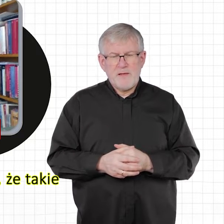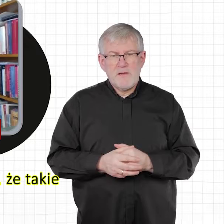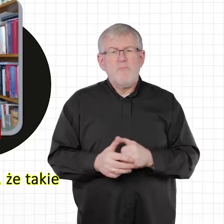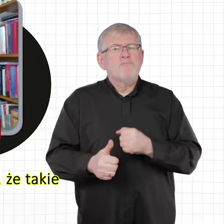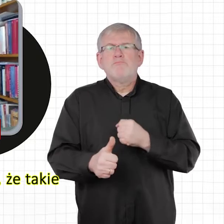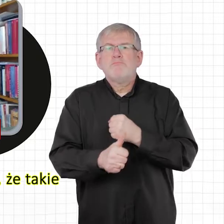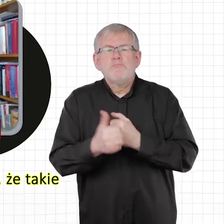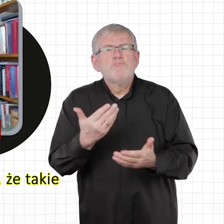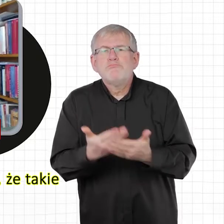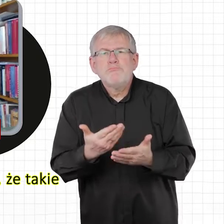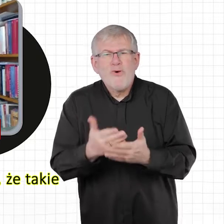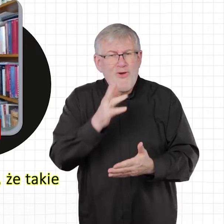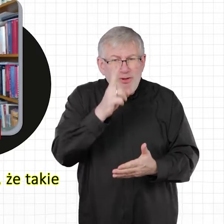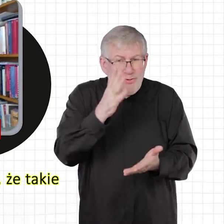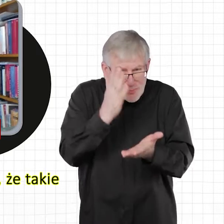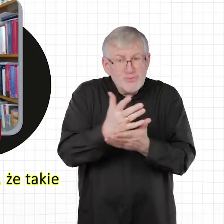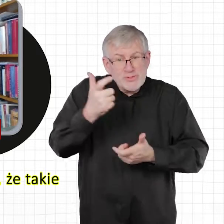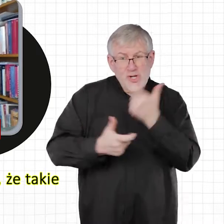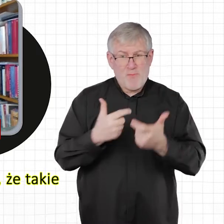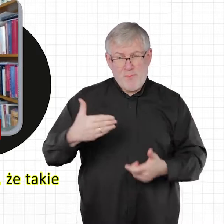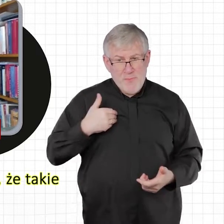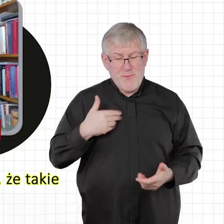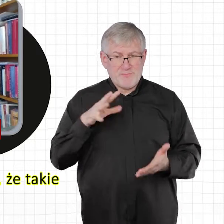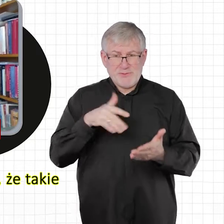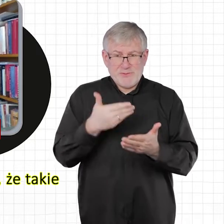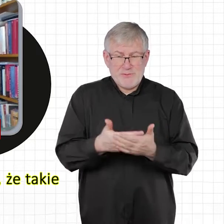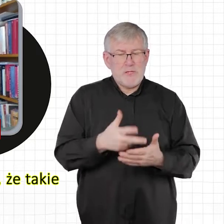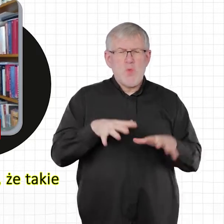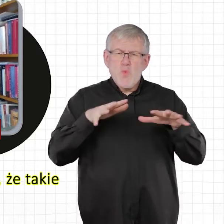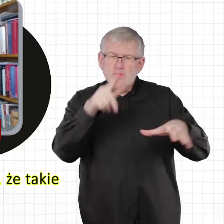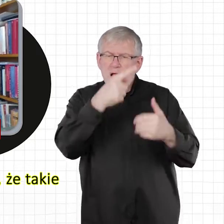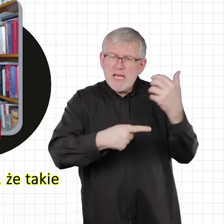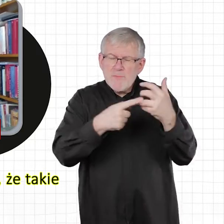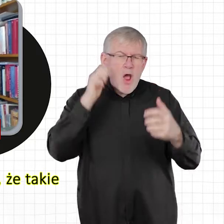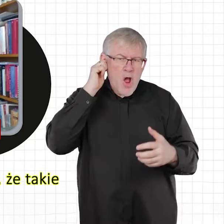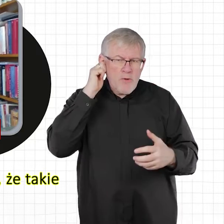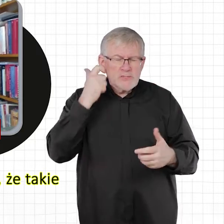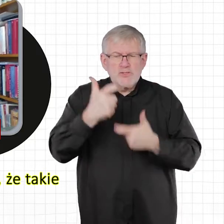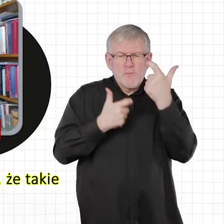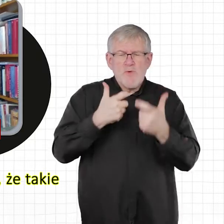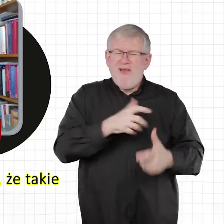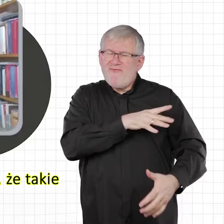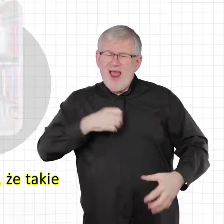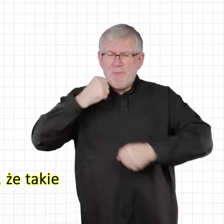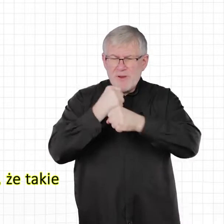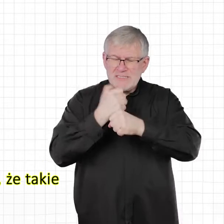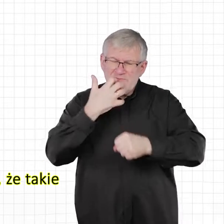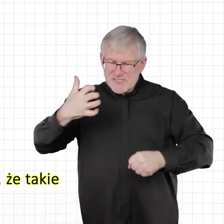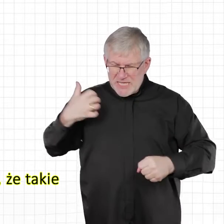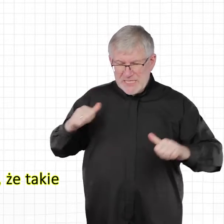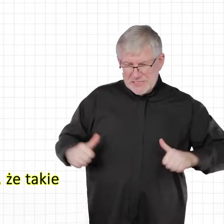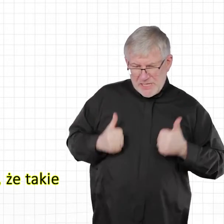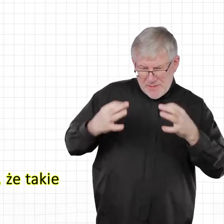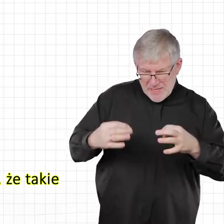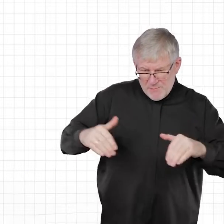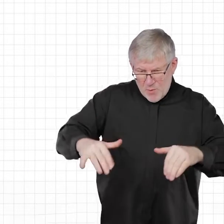Yeah, and there is an importance, of course, that you have to be able to somehow, or this environment has to be